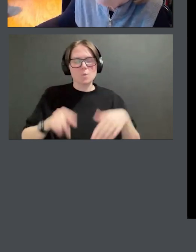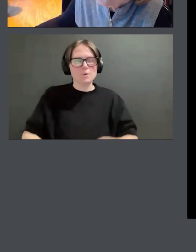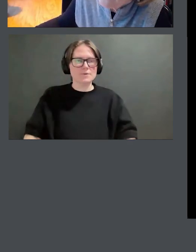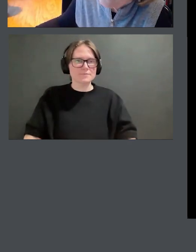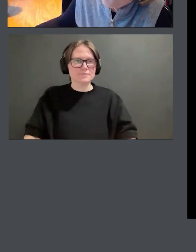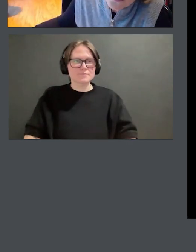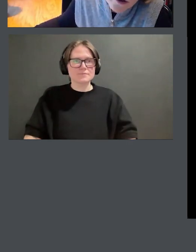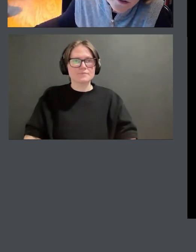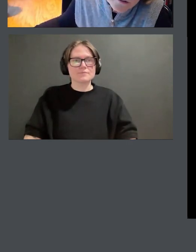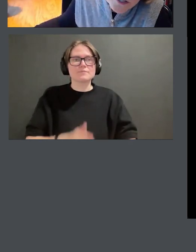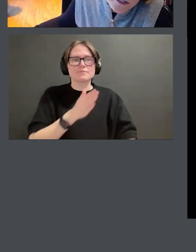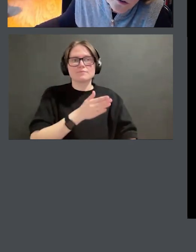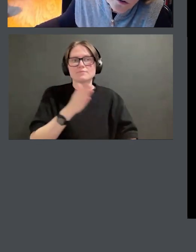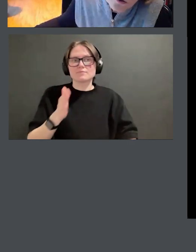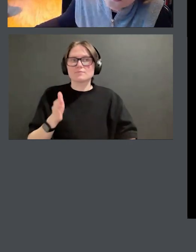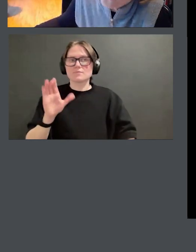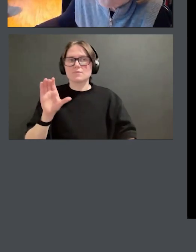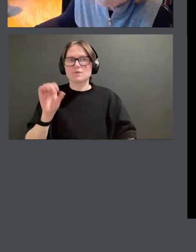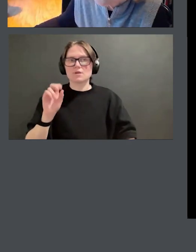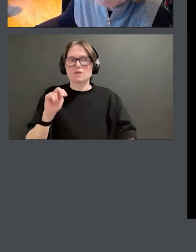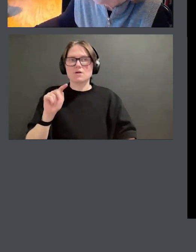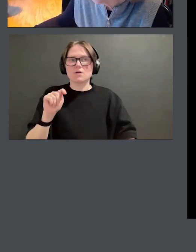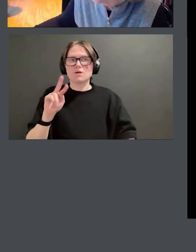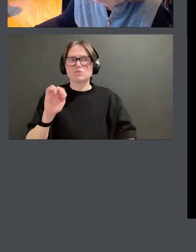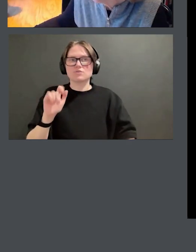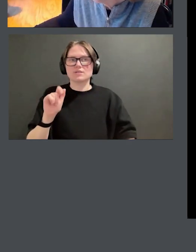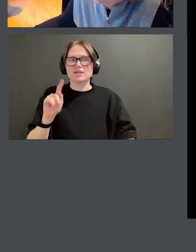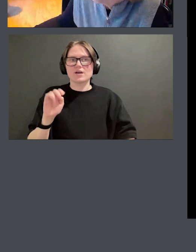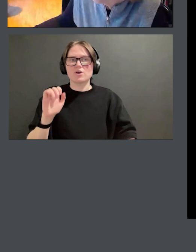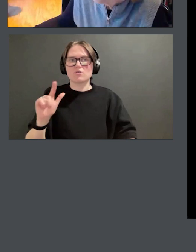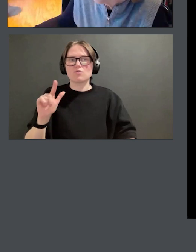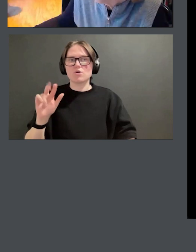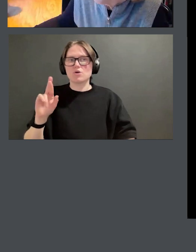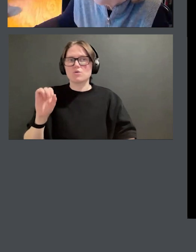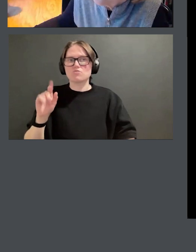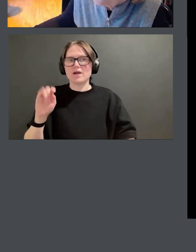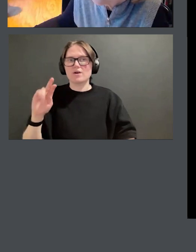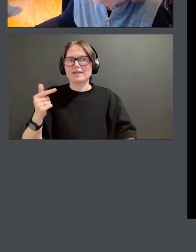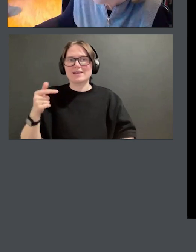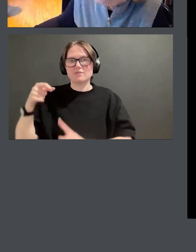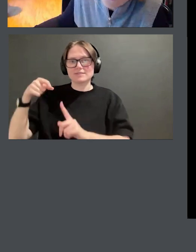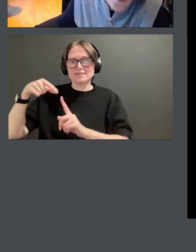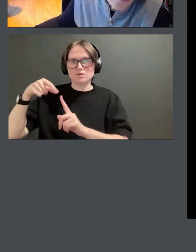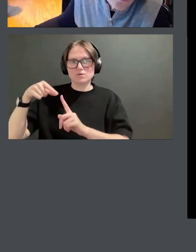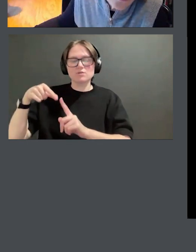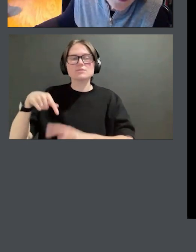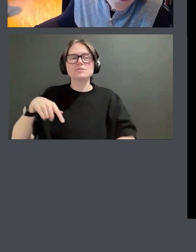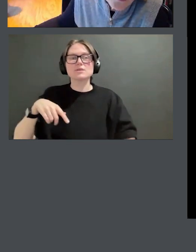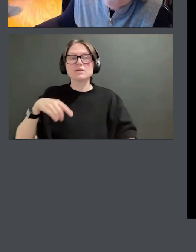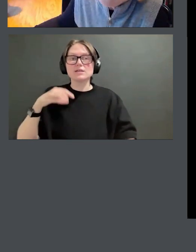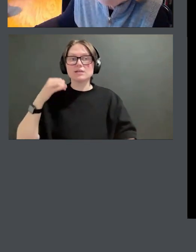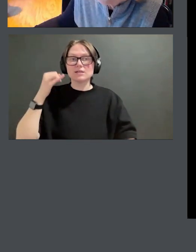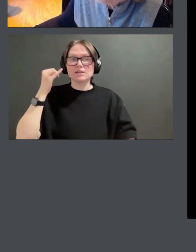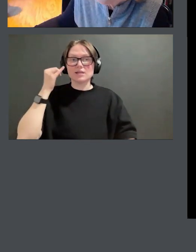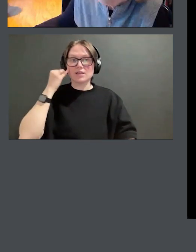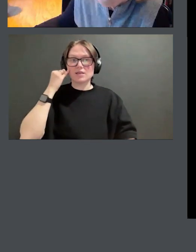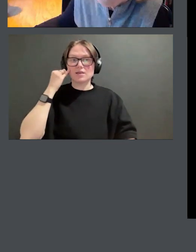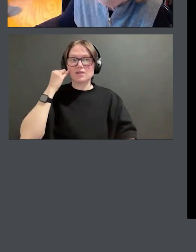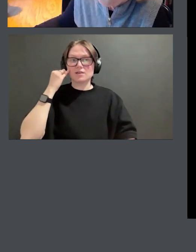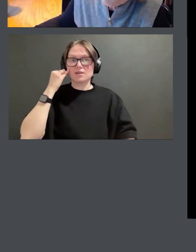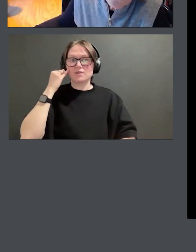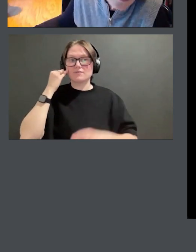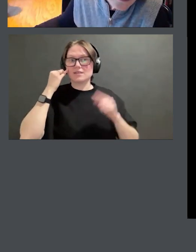a contralateral routing of signal or a cross hearing aid, then if this is the poorer ear, there's